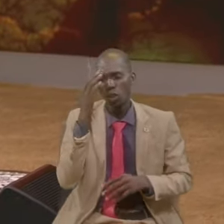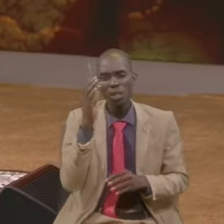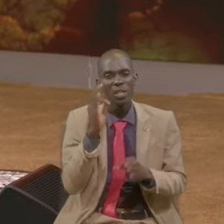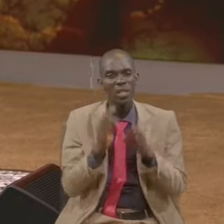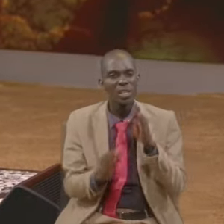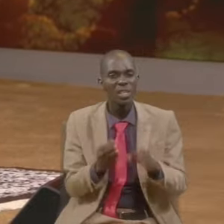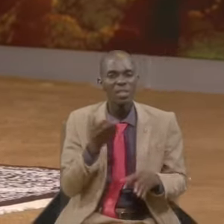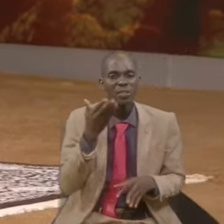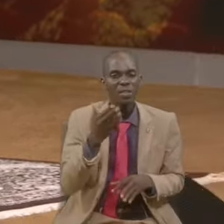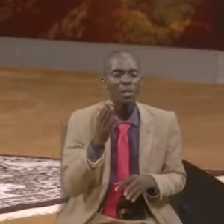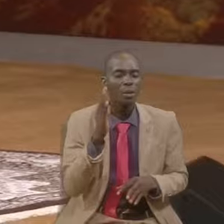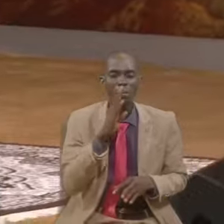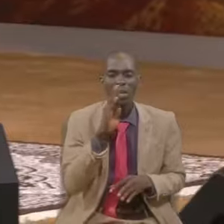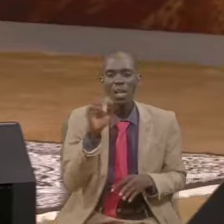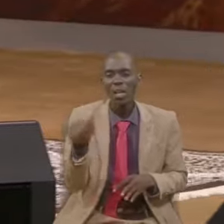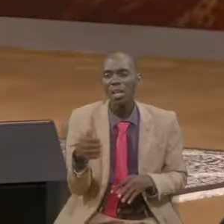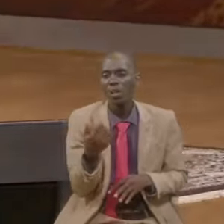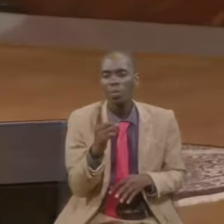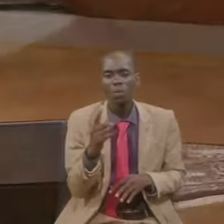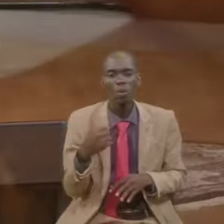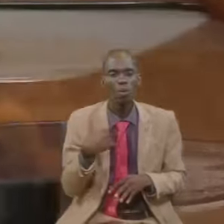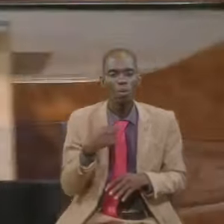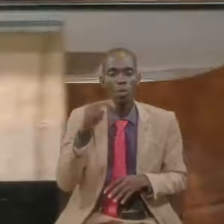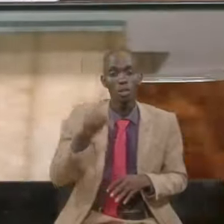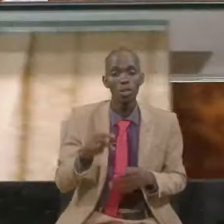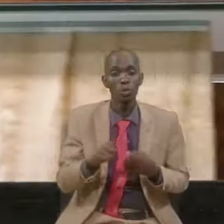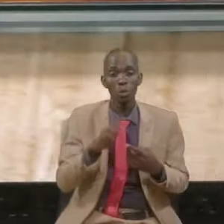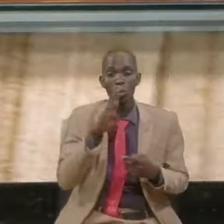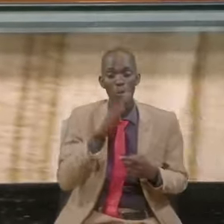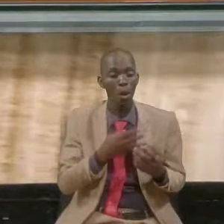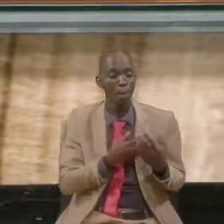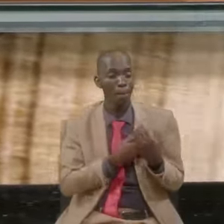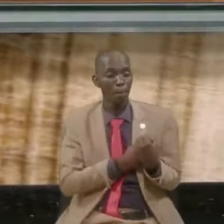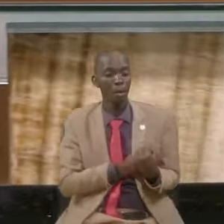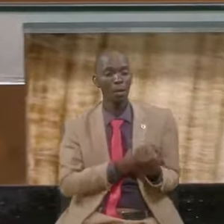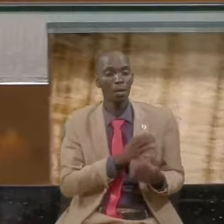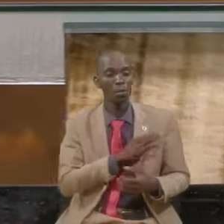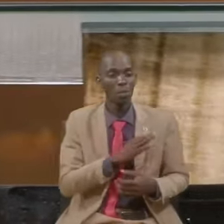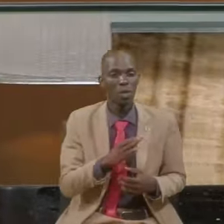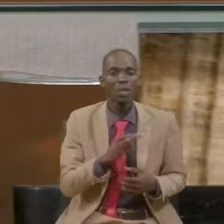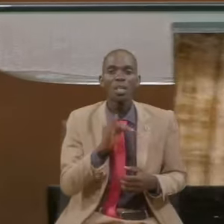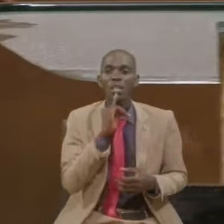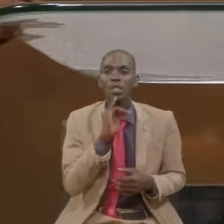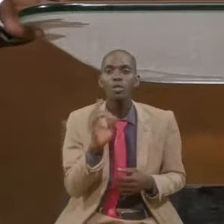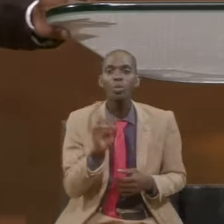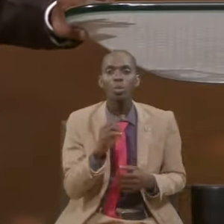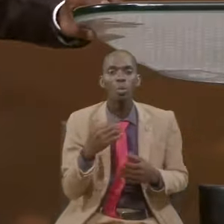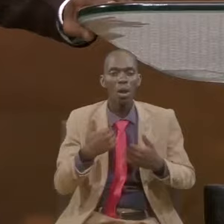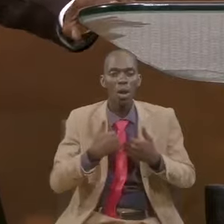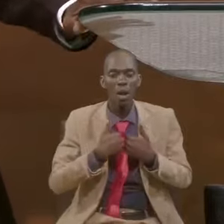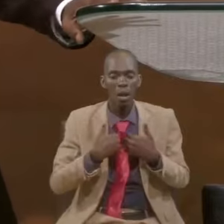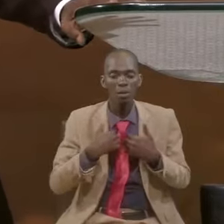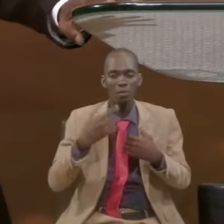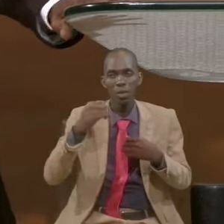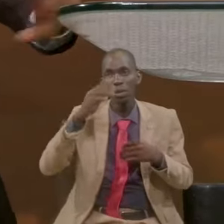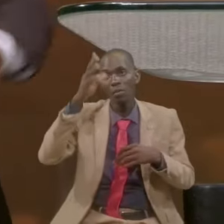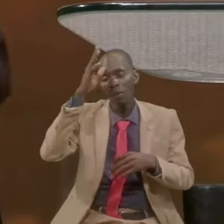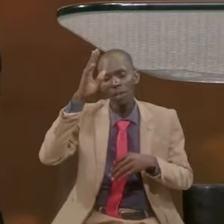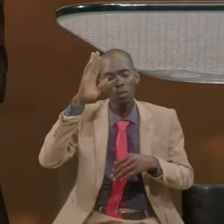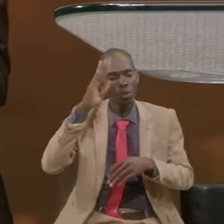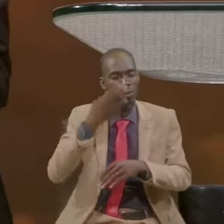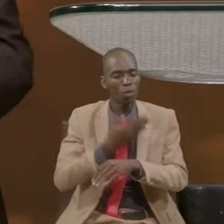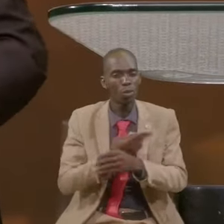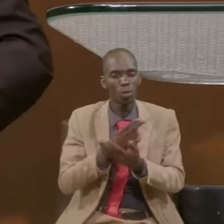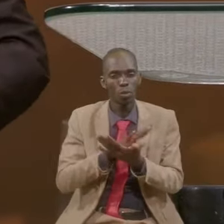should be bold, it's in the church, where we have the Father, the Son, the Holy Spirit, and we have the people